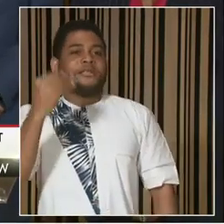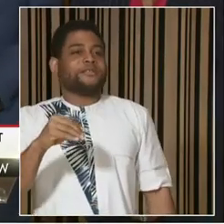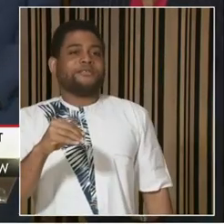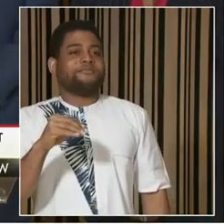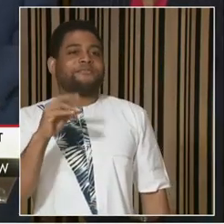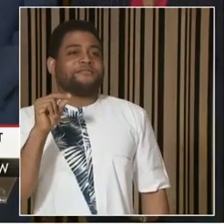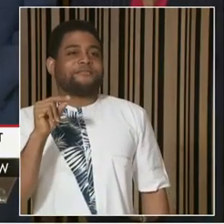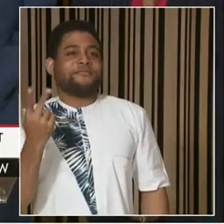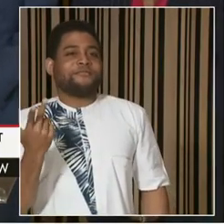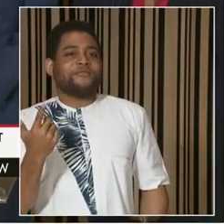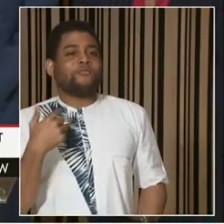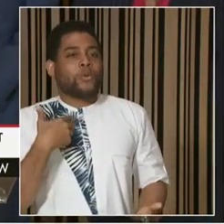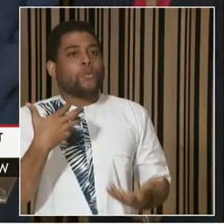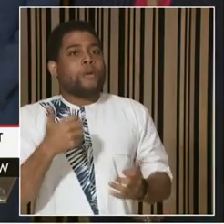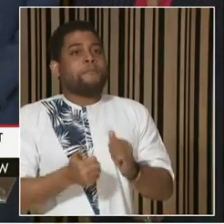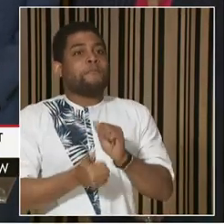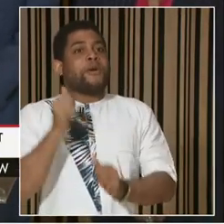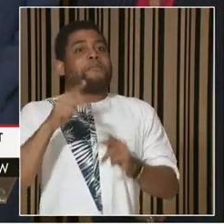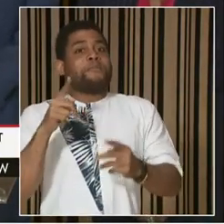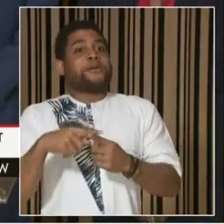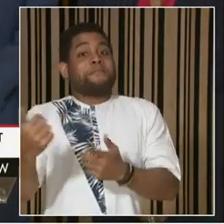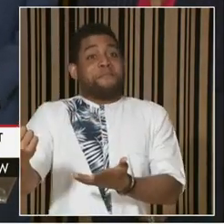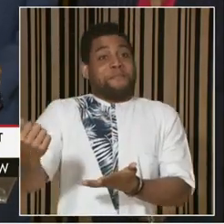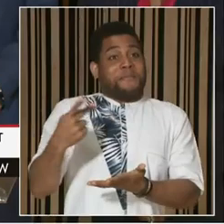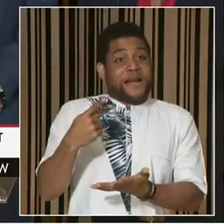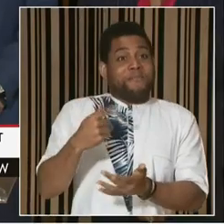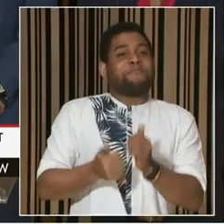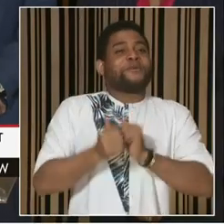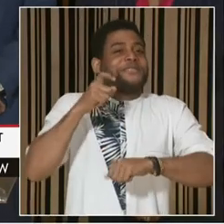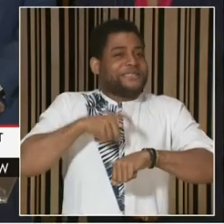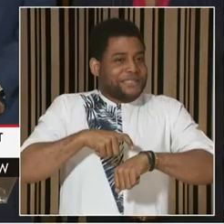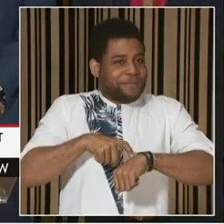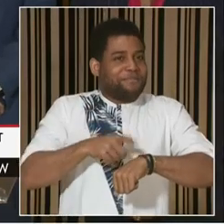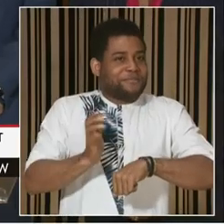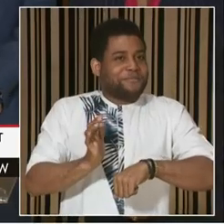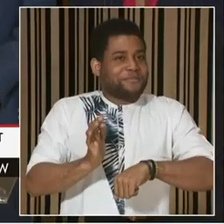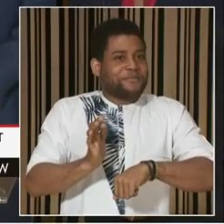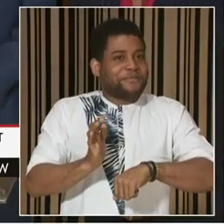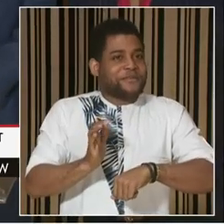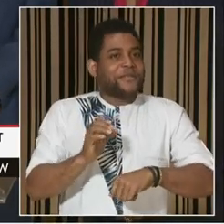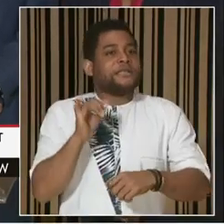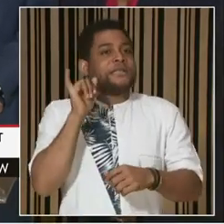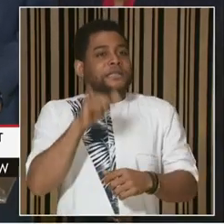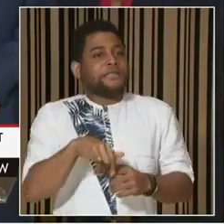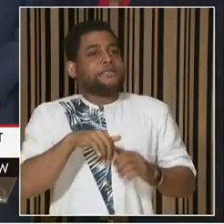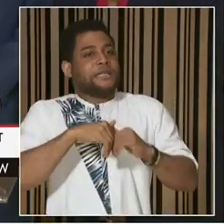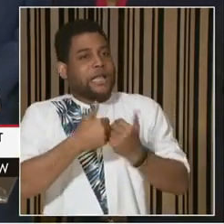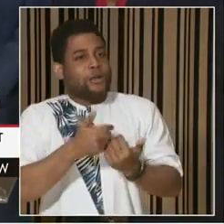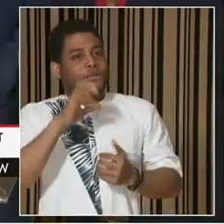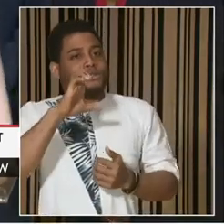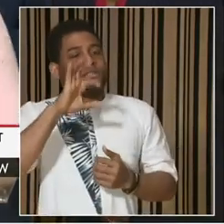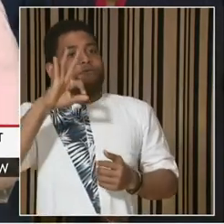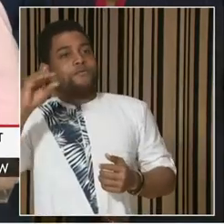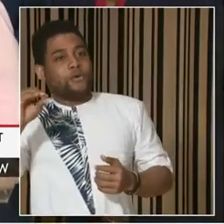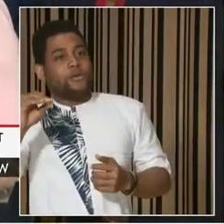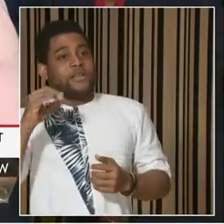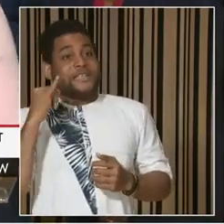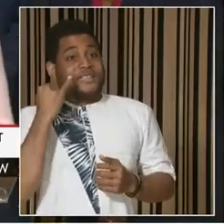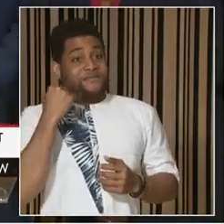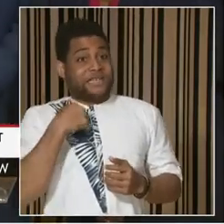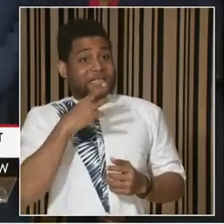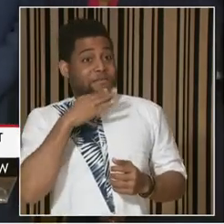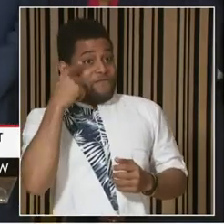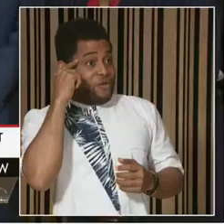want most people to come back most of the time. And that is how the CFO, if I may speak for him, I don't know if he's up